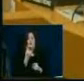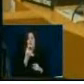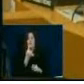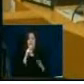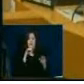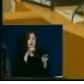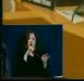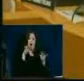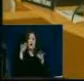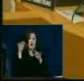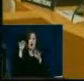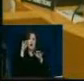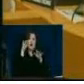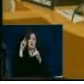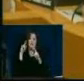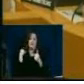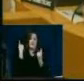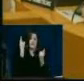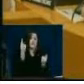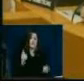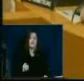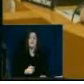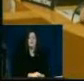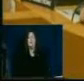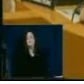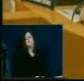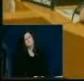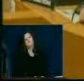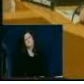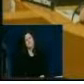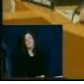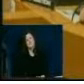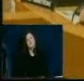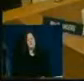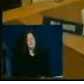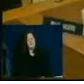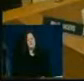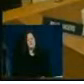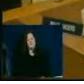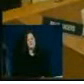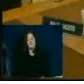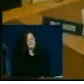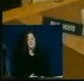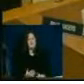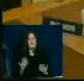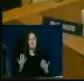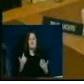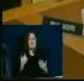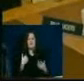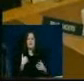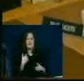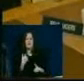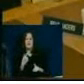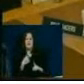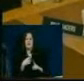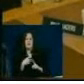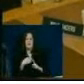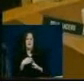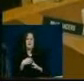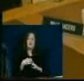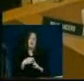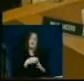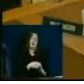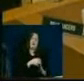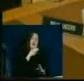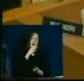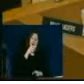floating out there this whole time. So, Would you do, I'm kind of leaning toward, and I'm not going to make a substitute